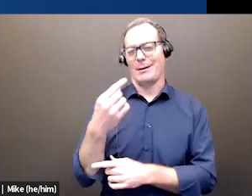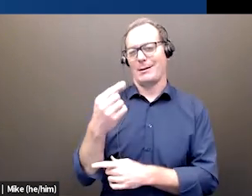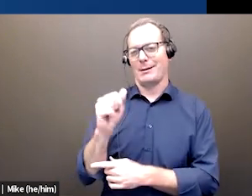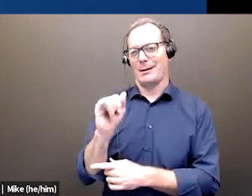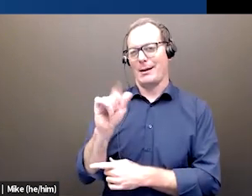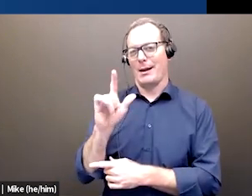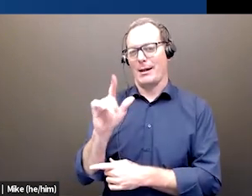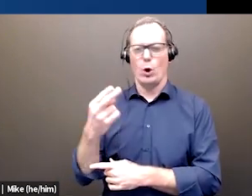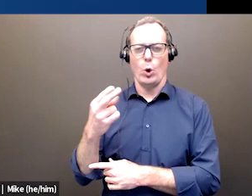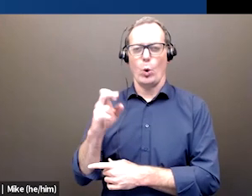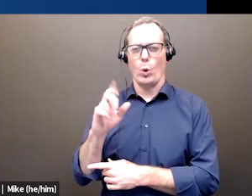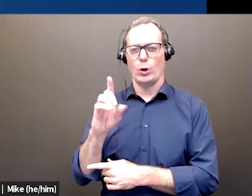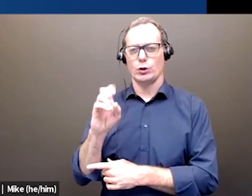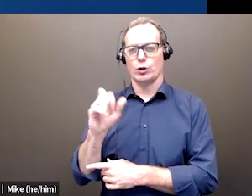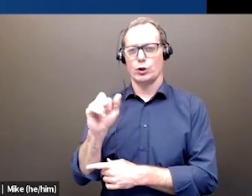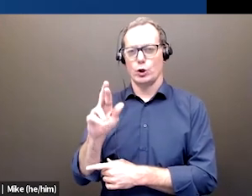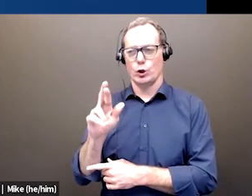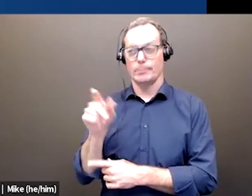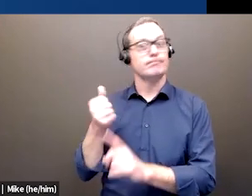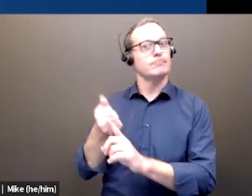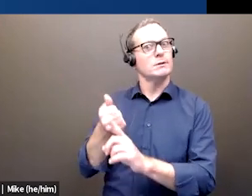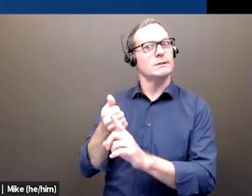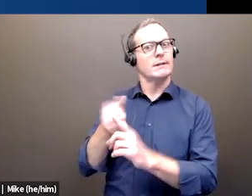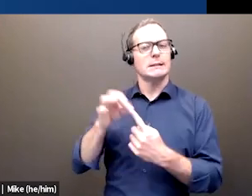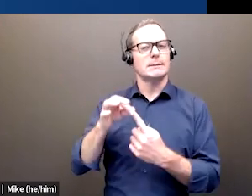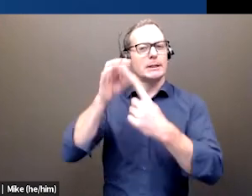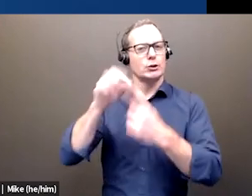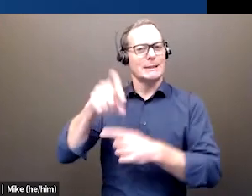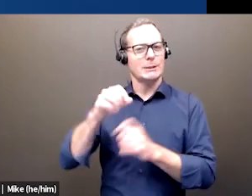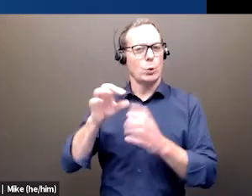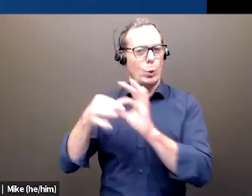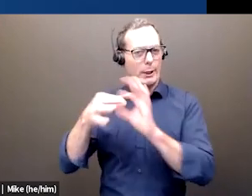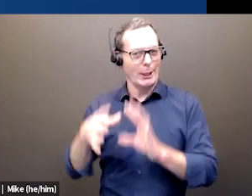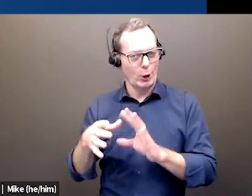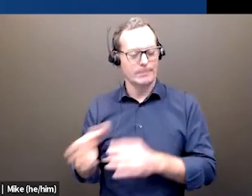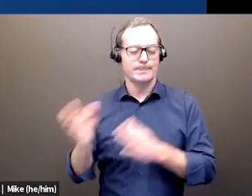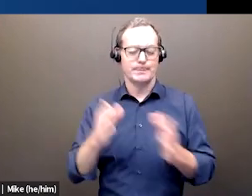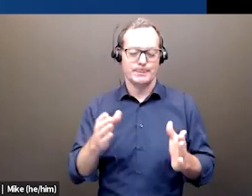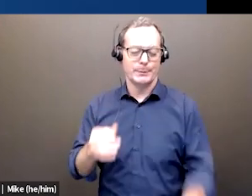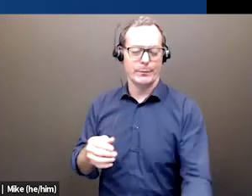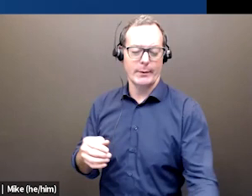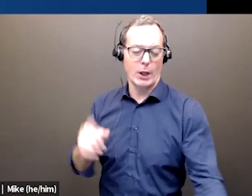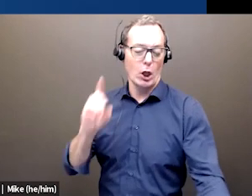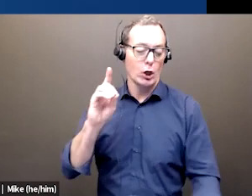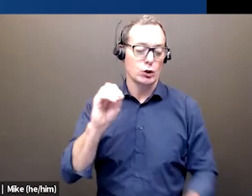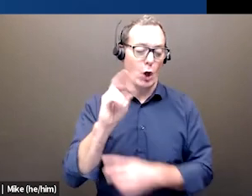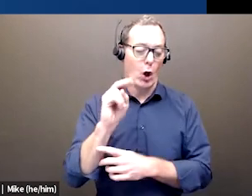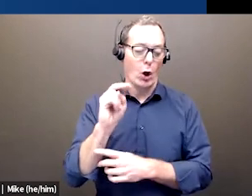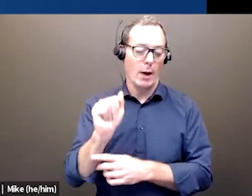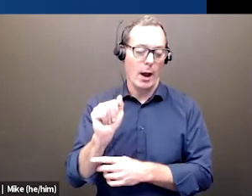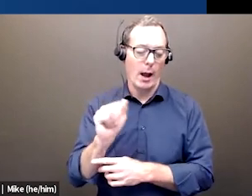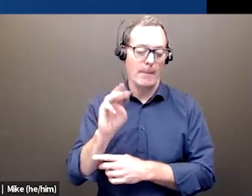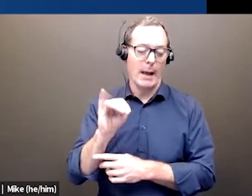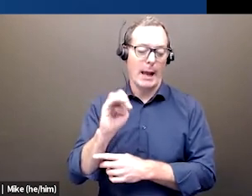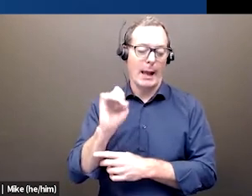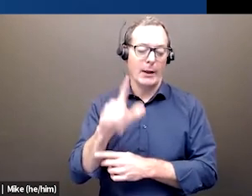Needs Coordinator. We also have Donna Michal, who is a consultant and a special needs advisor with the Special